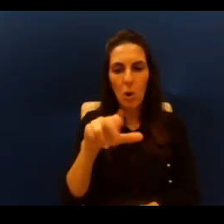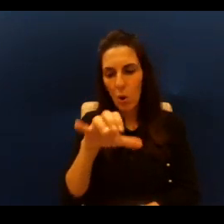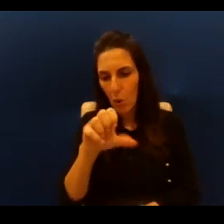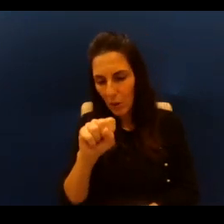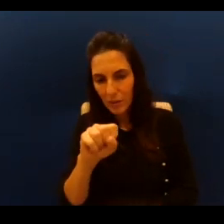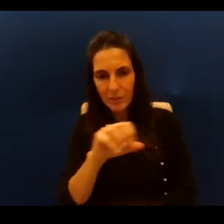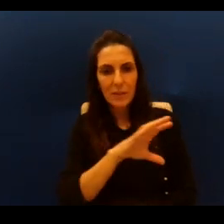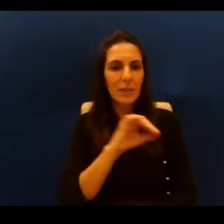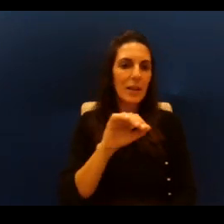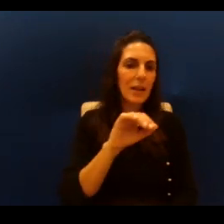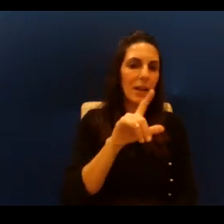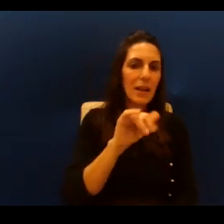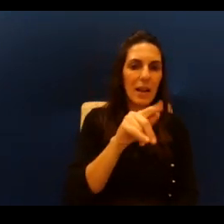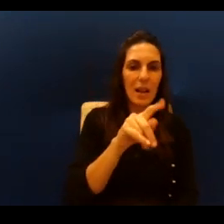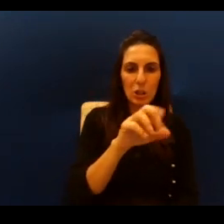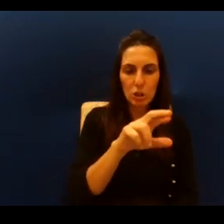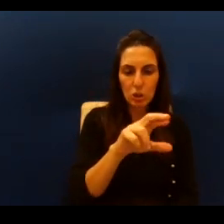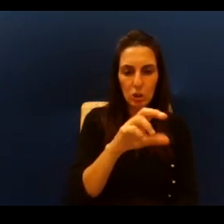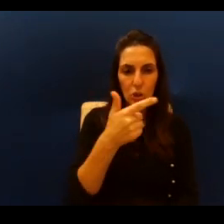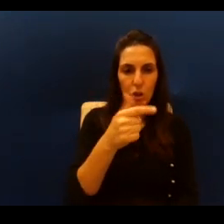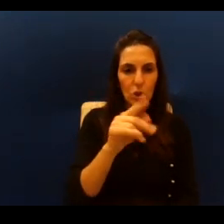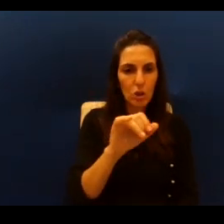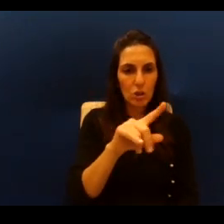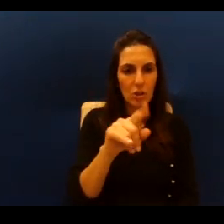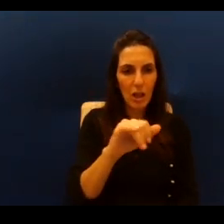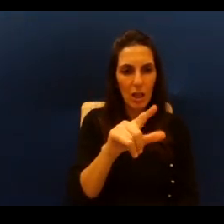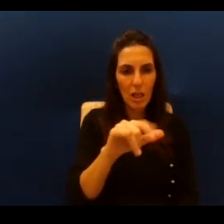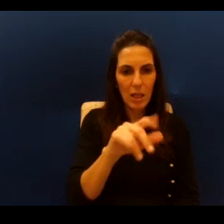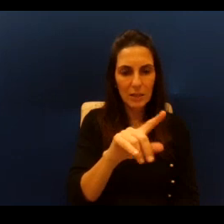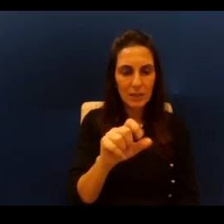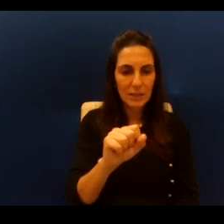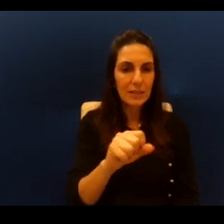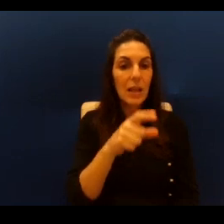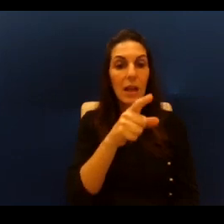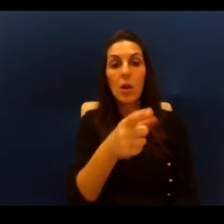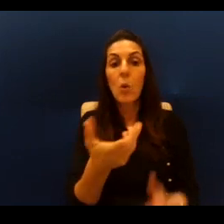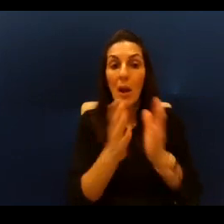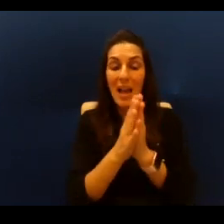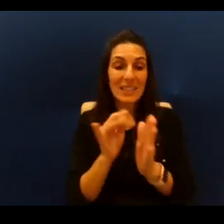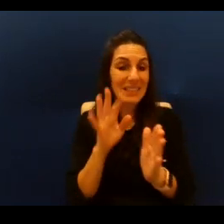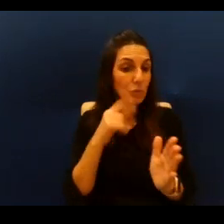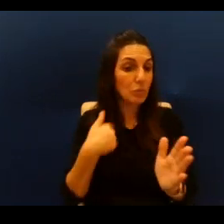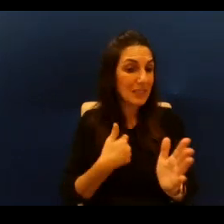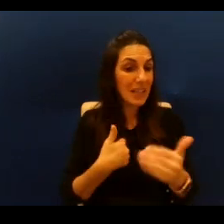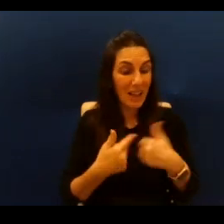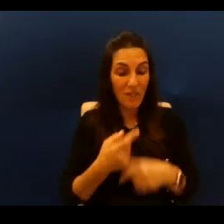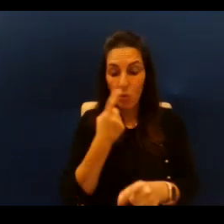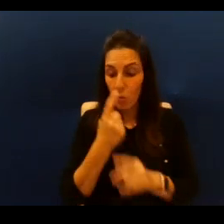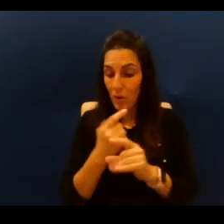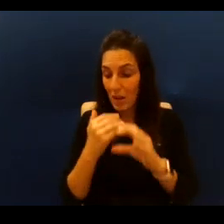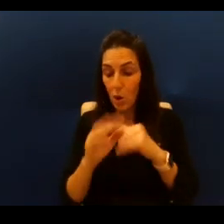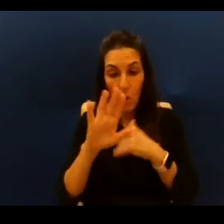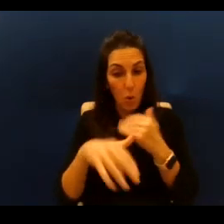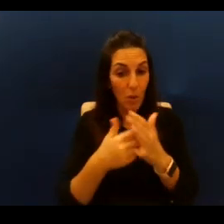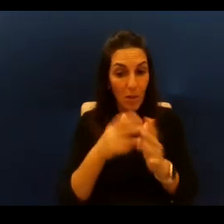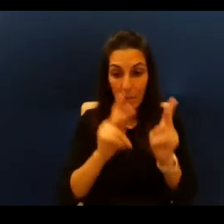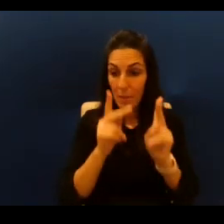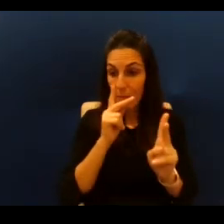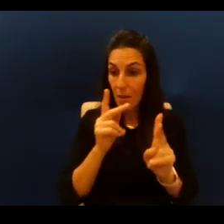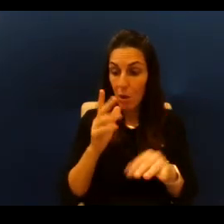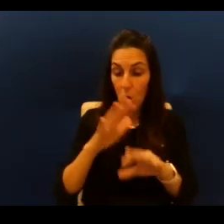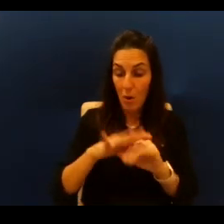Lester Gonzalez. So all of the correspondence, I know the board asked if we had the correct email addresses, but all of the correspondence that we've